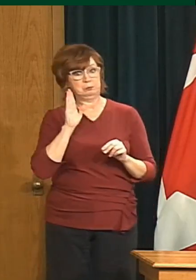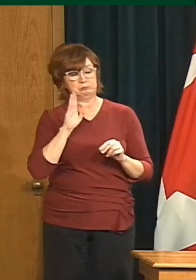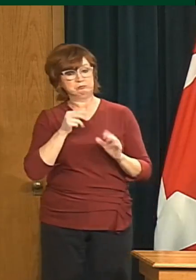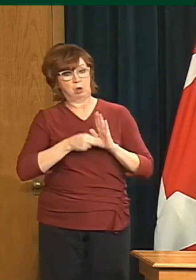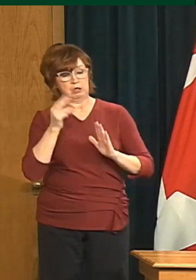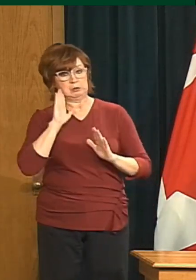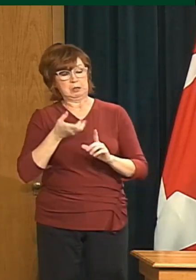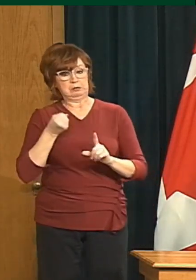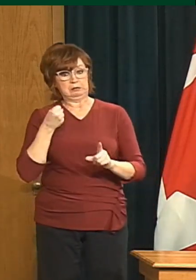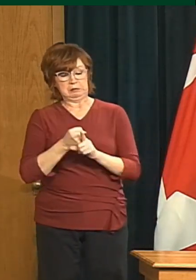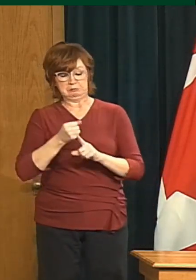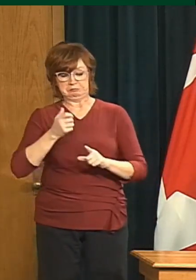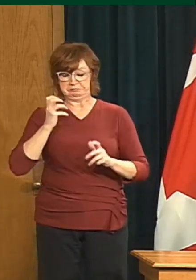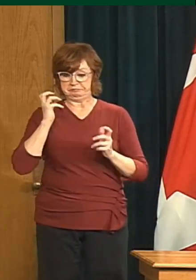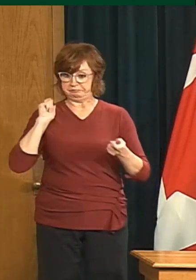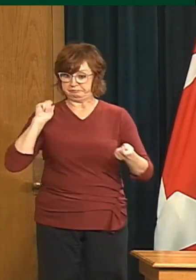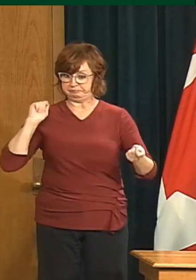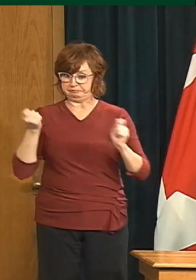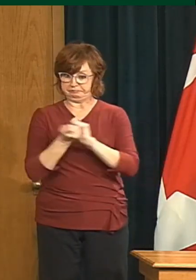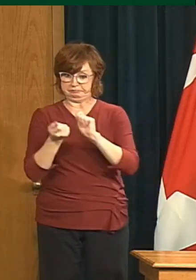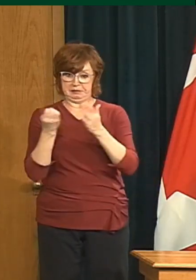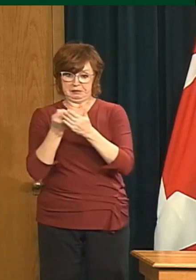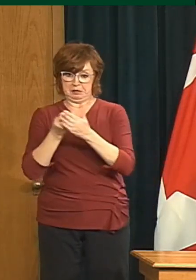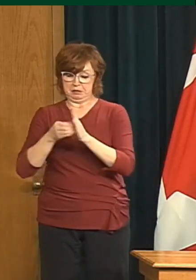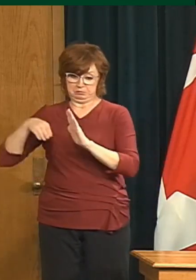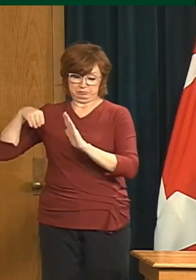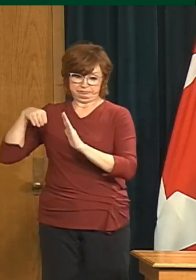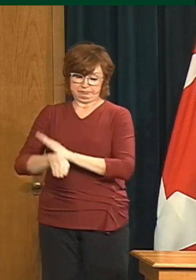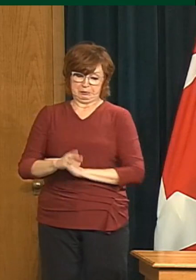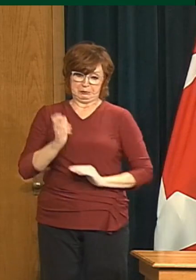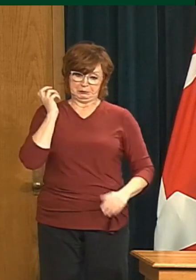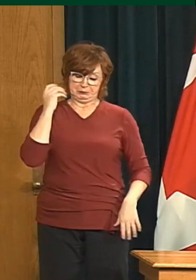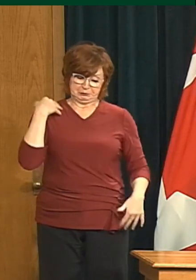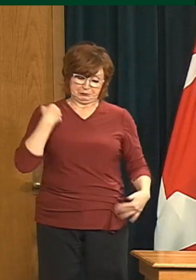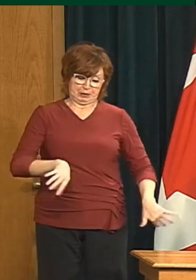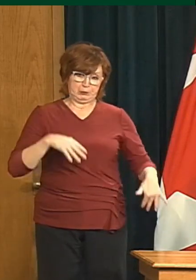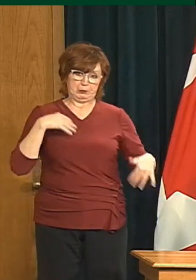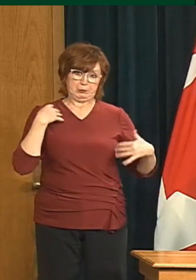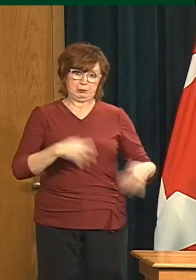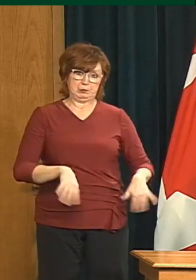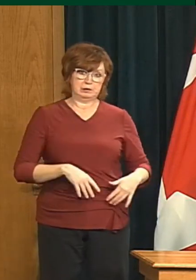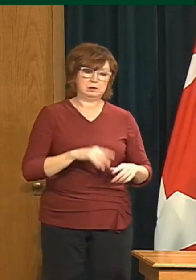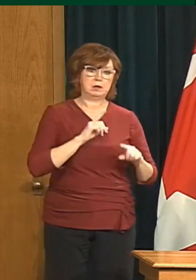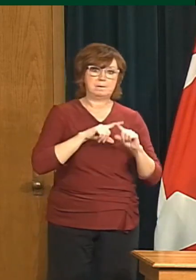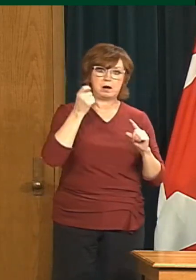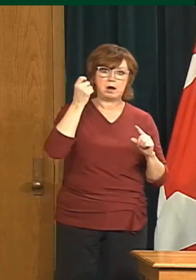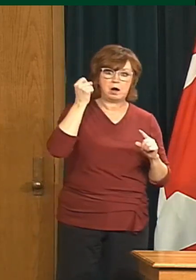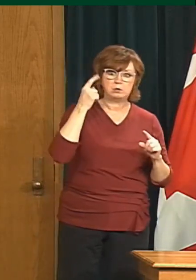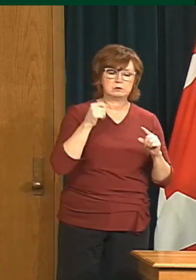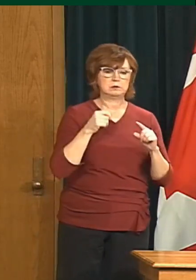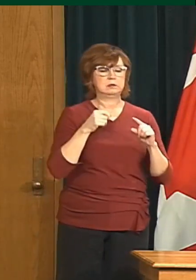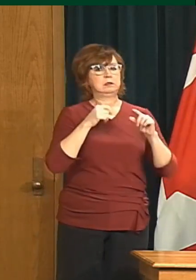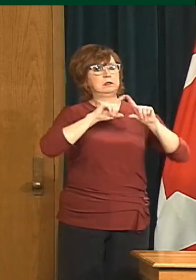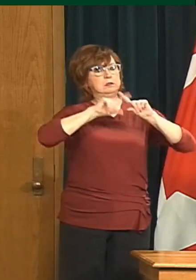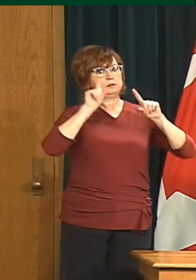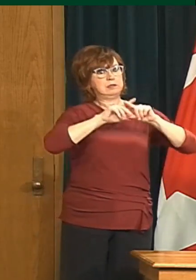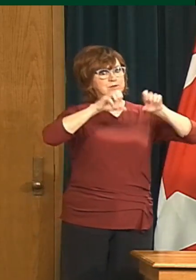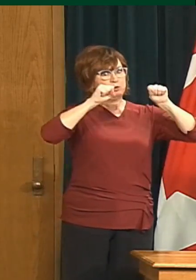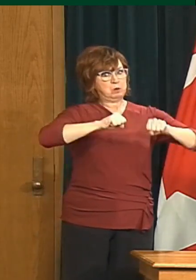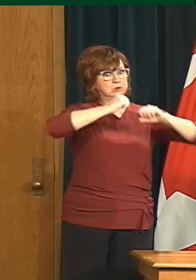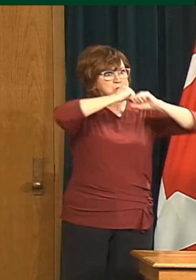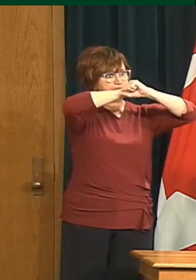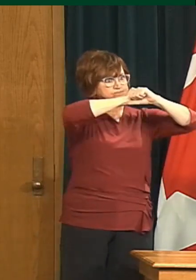some different scenarios showing a range of how significant the impact might be depending on how long the economic